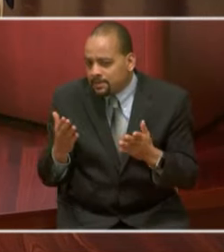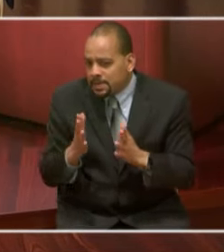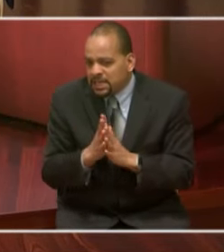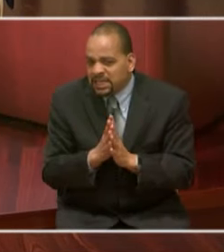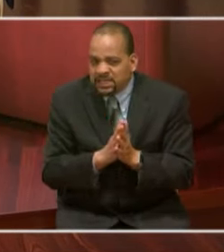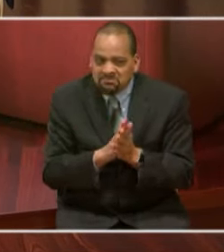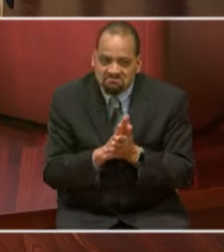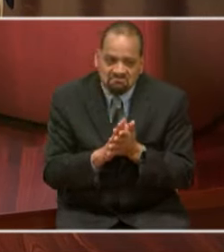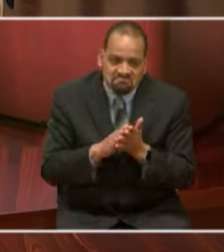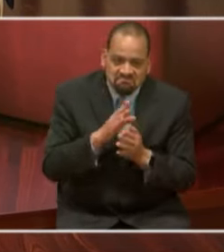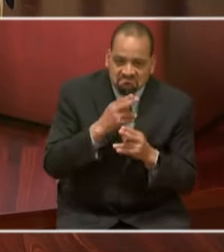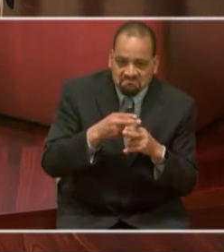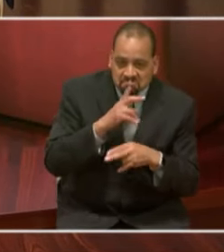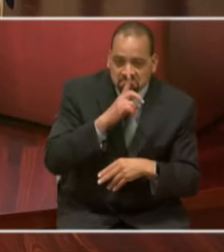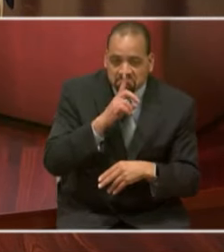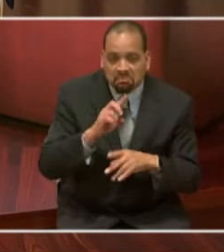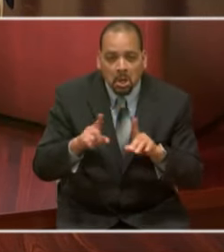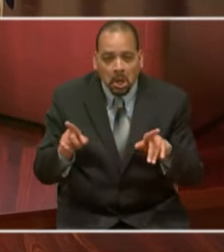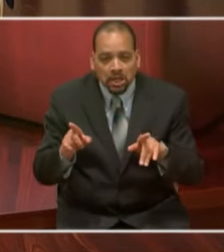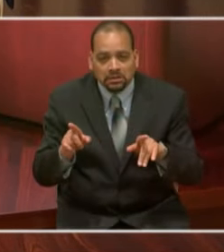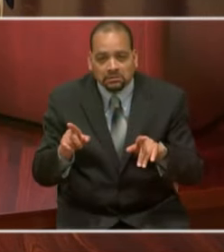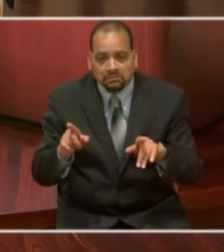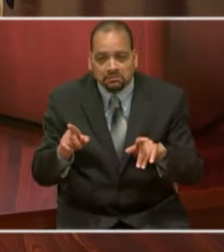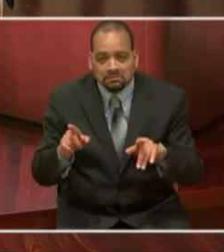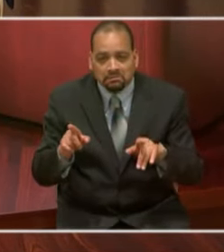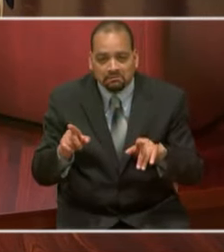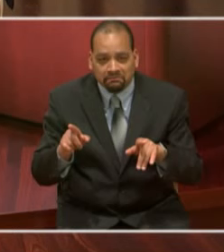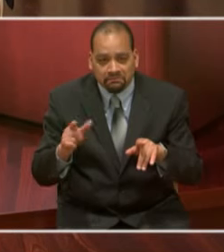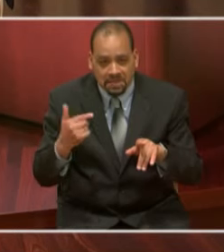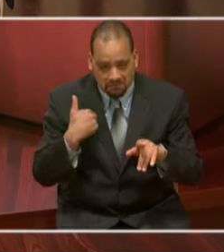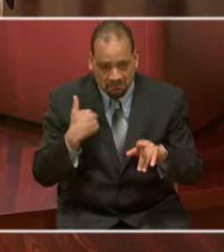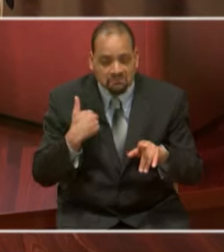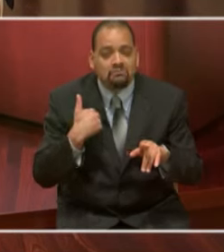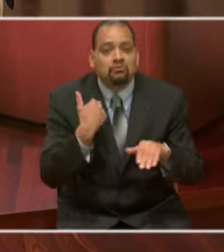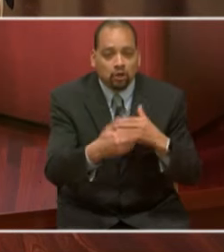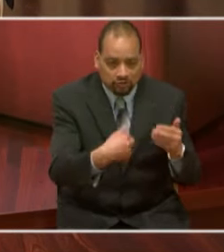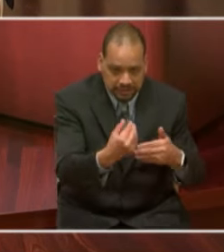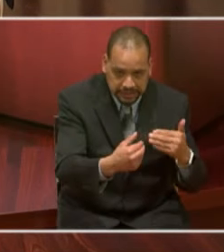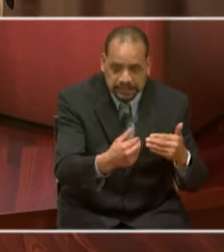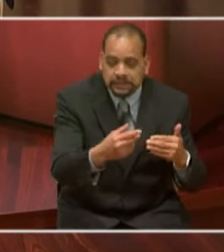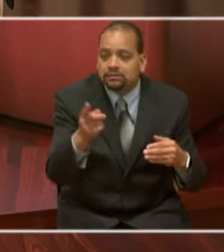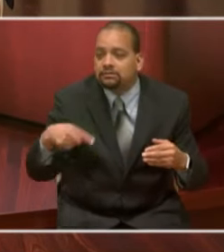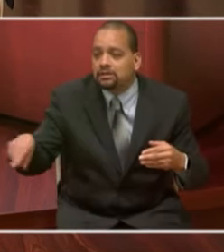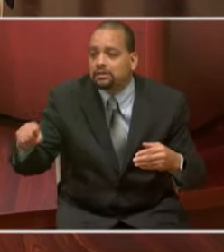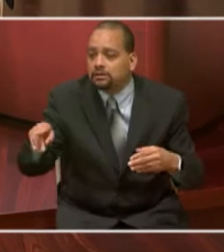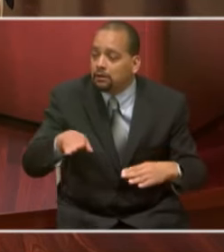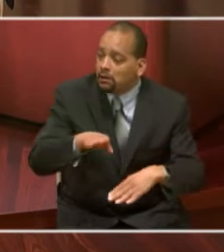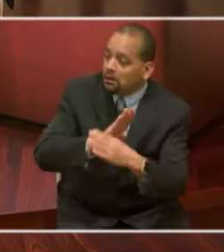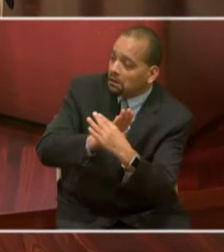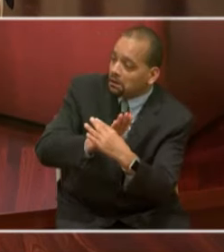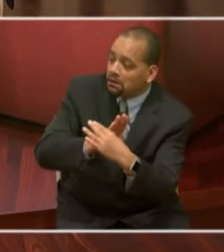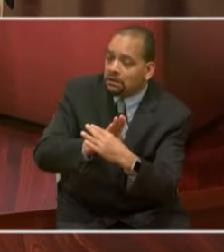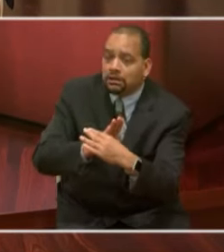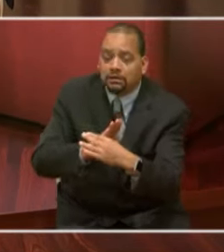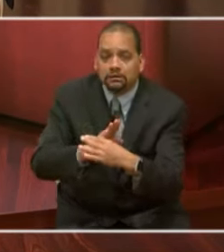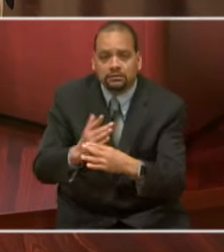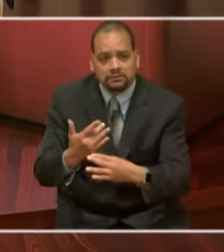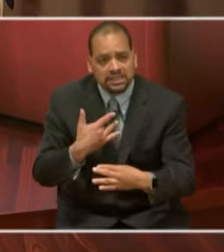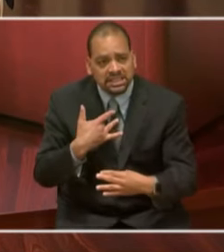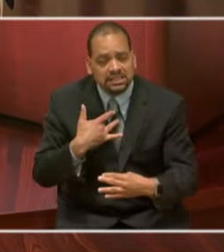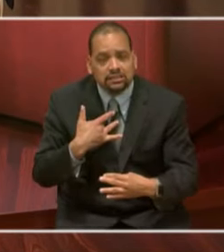love, the way of nonviolence is a better way. It's a more excellent way. And the nonviolent movement,